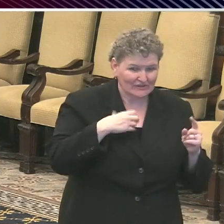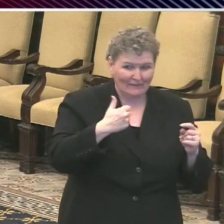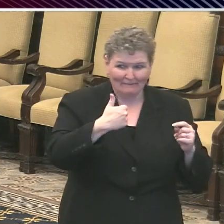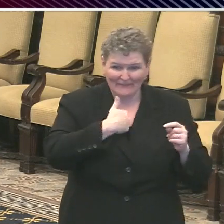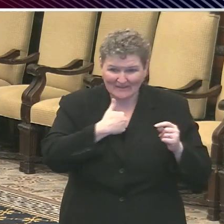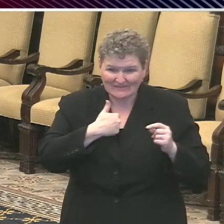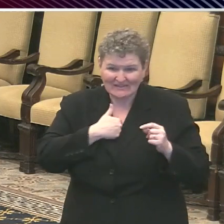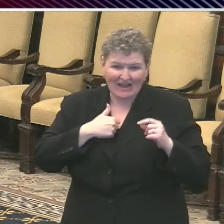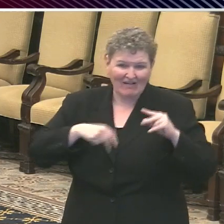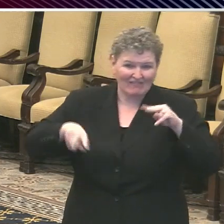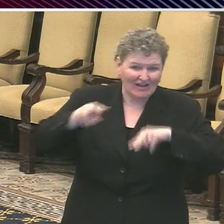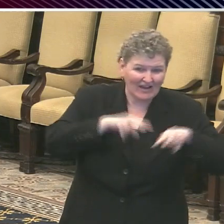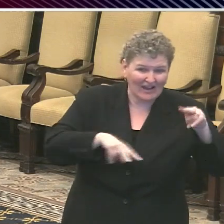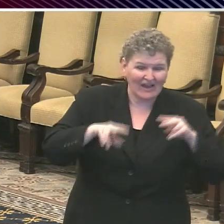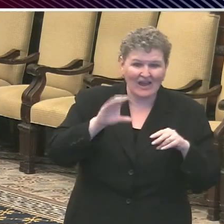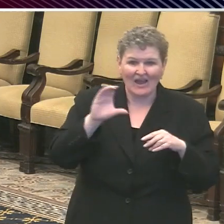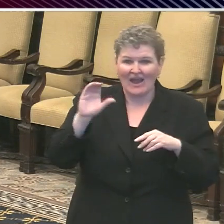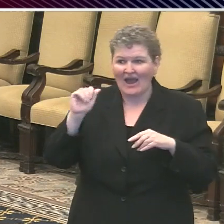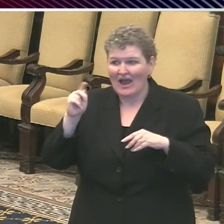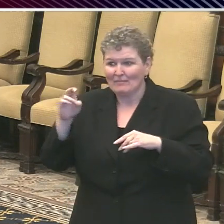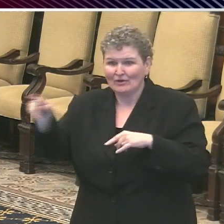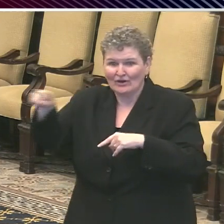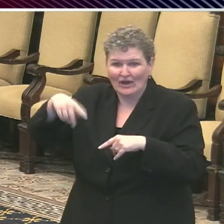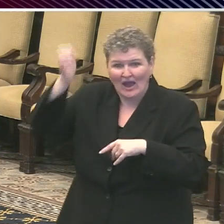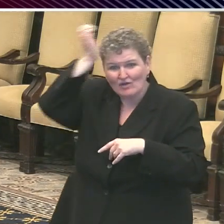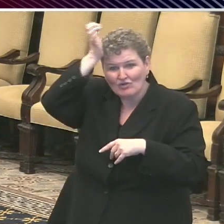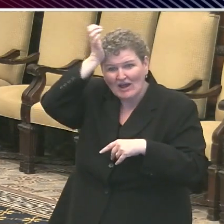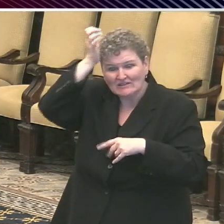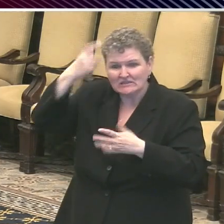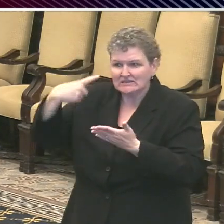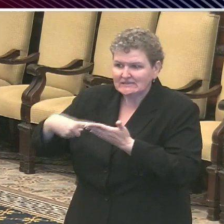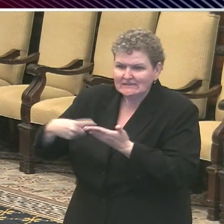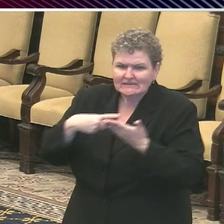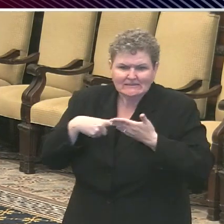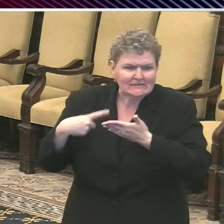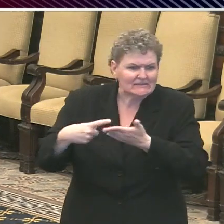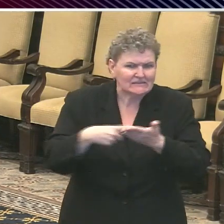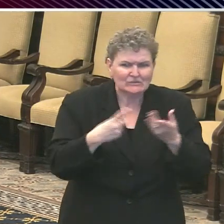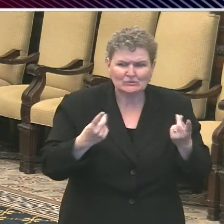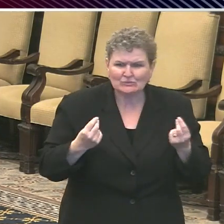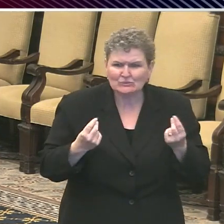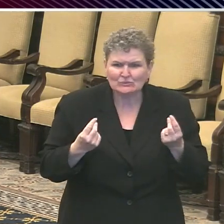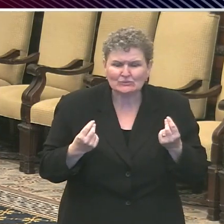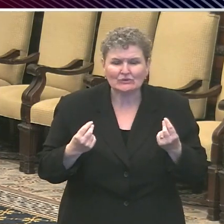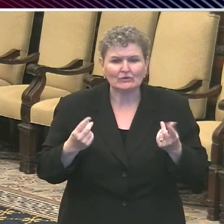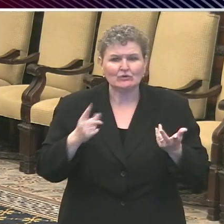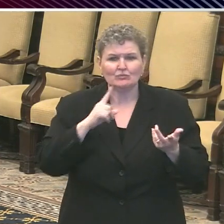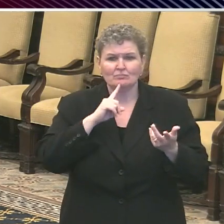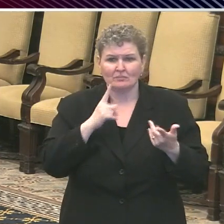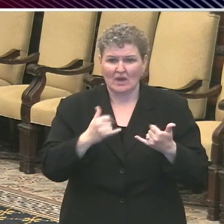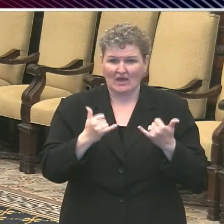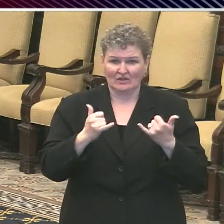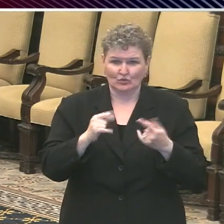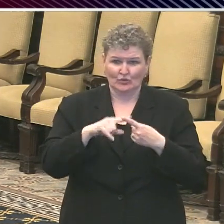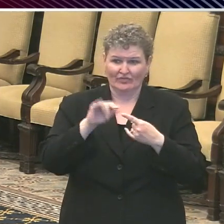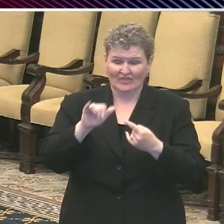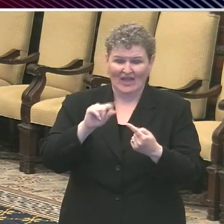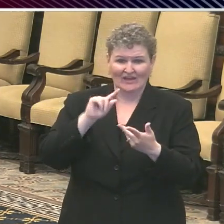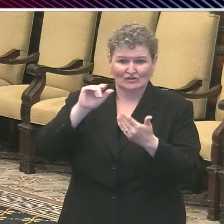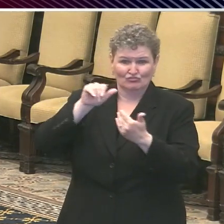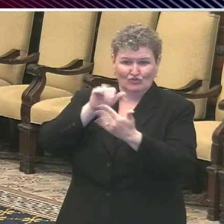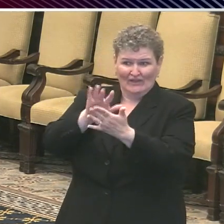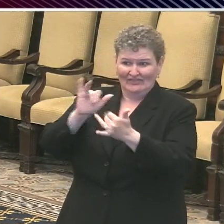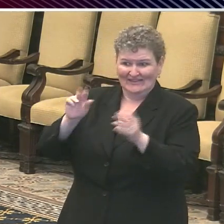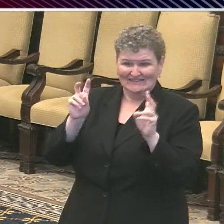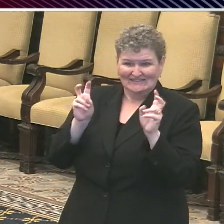talking through on a regular basis. But until we are able to address that labor issue, we're not going to be able to address our